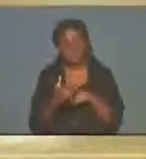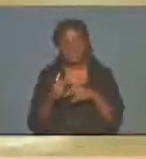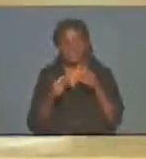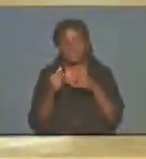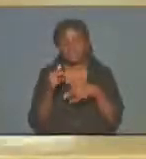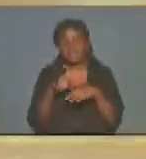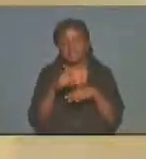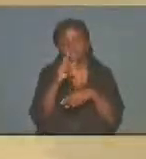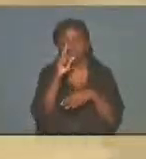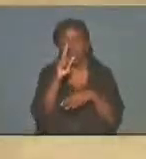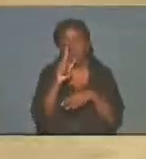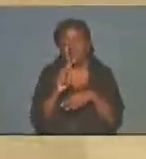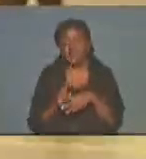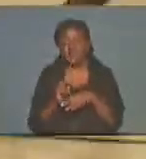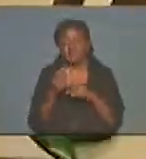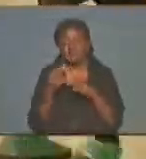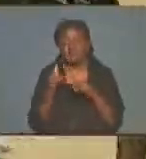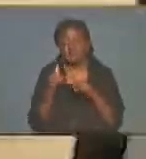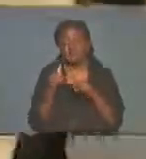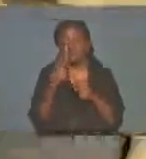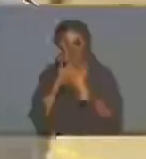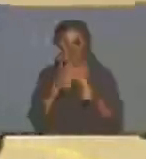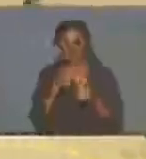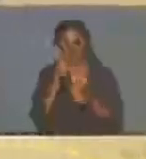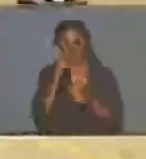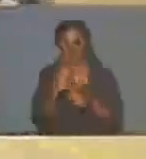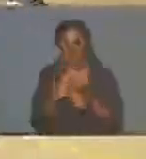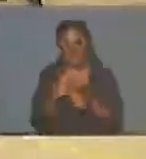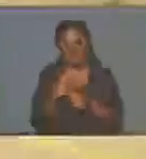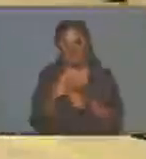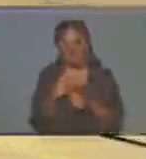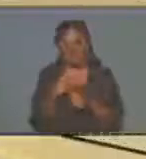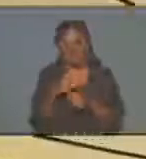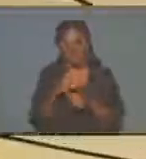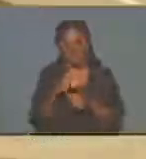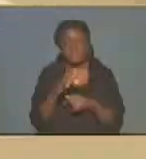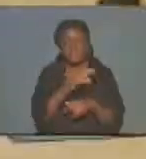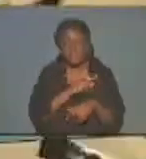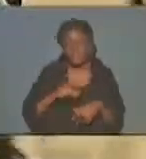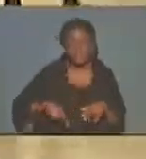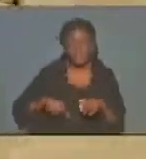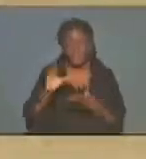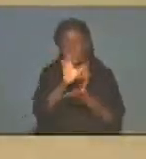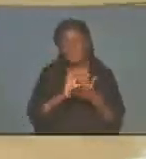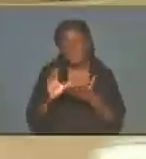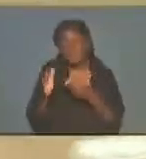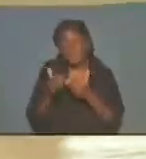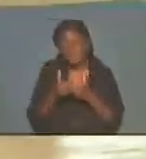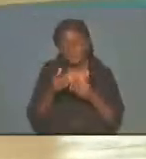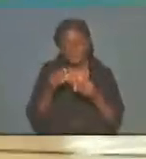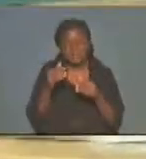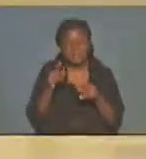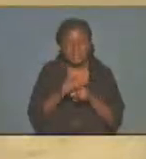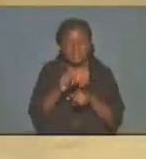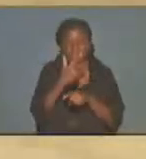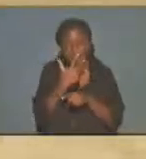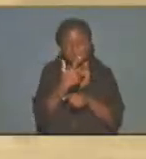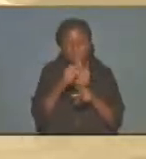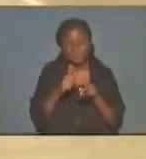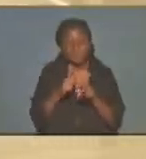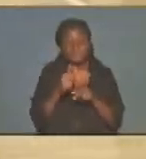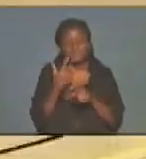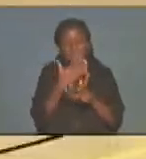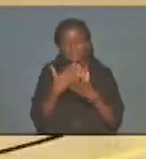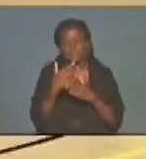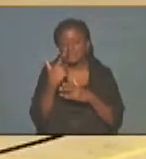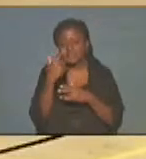play. But in the second half, the Comets would mount a furious rally, getting as close as 3. But ultimately, some free throws